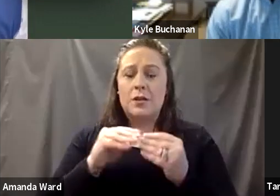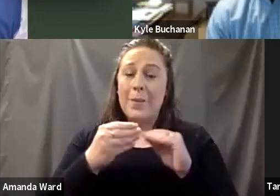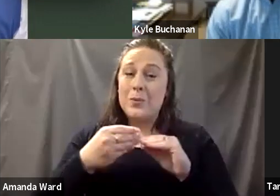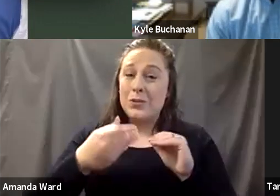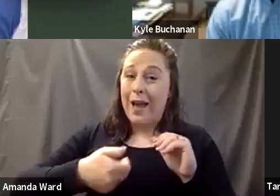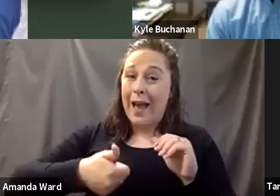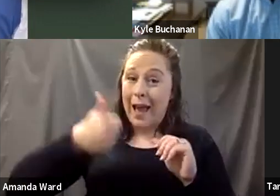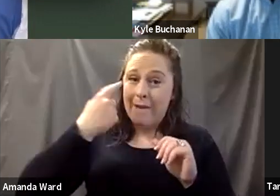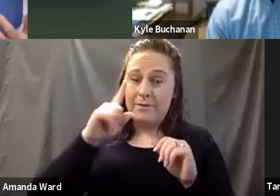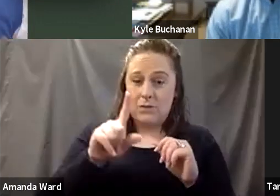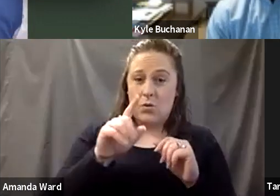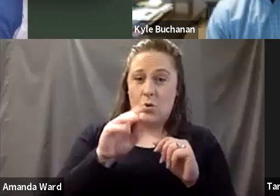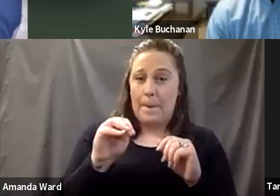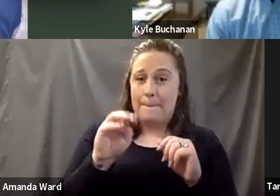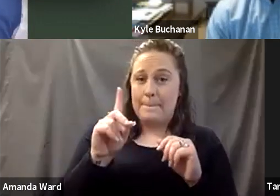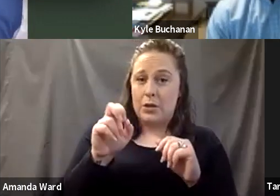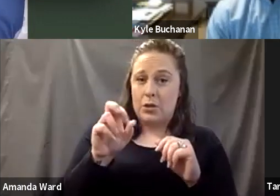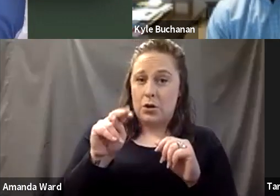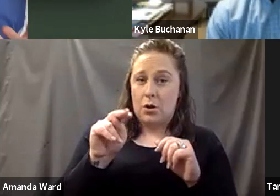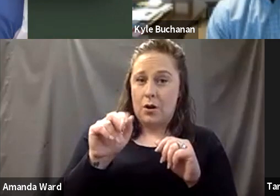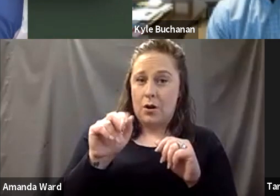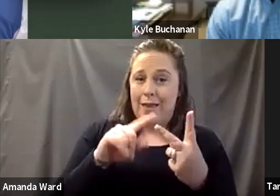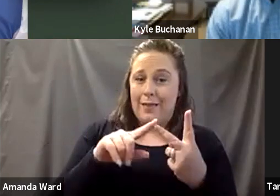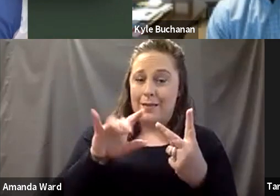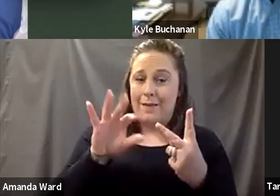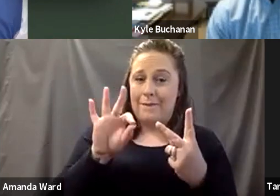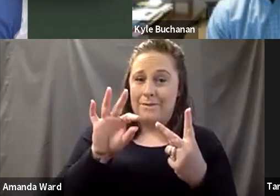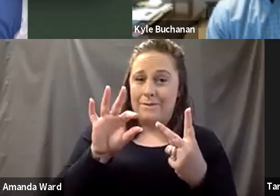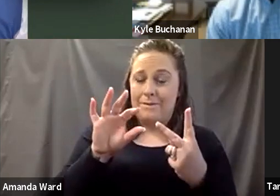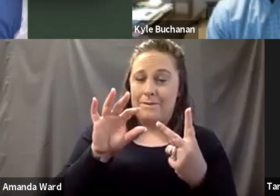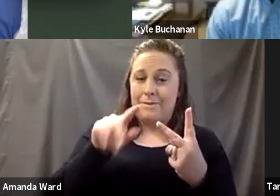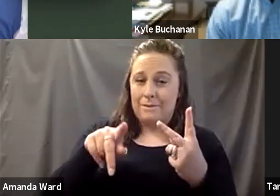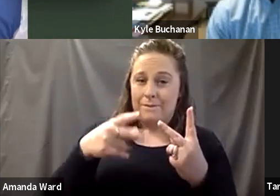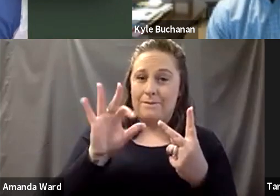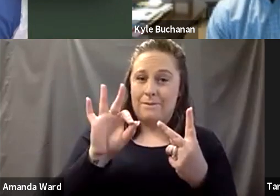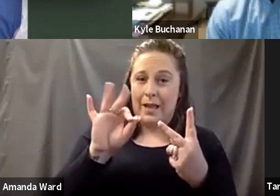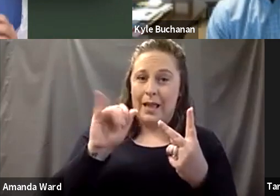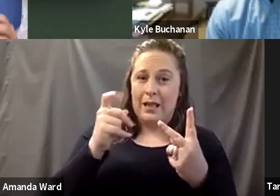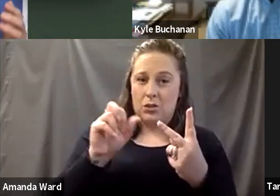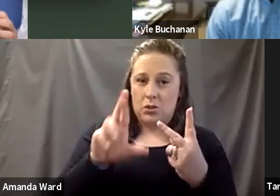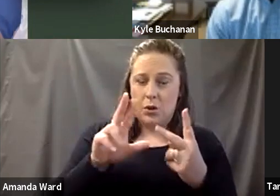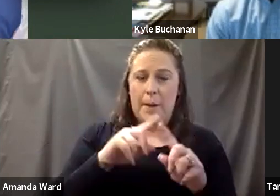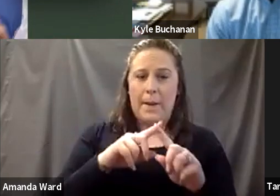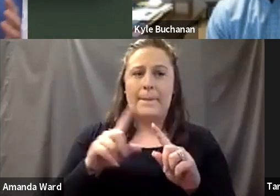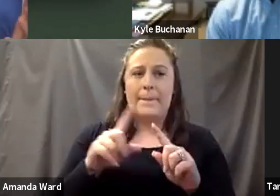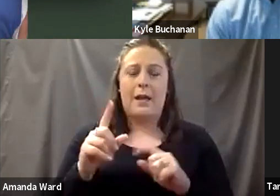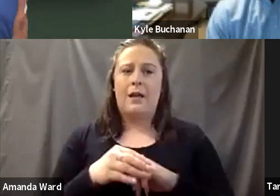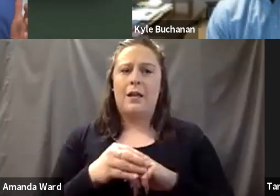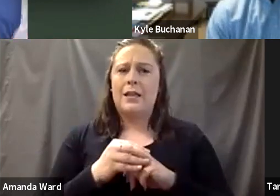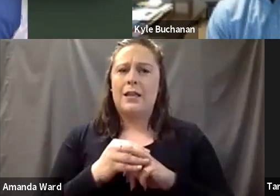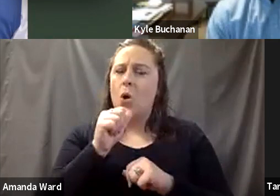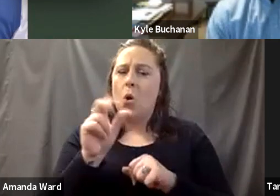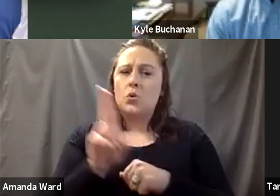Moderna and Pfizer, and they're very, very acceptable, but they're less high for Johnson & Johnson. They didn't all use the exact